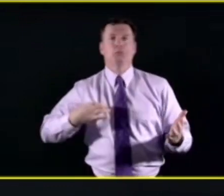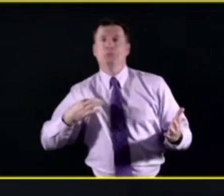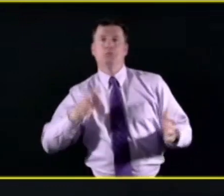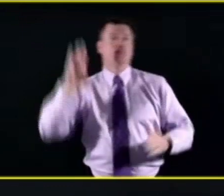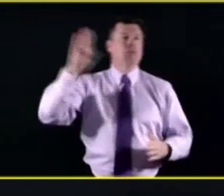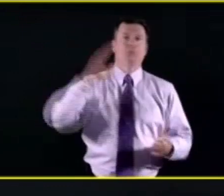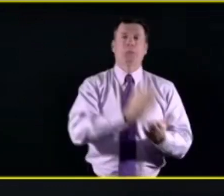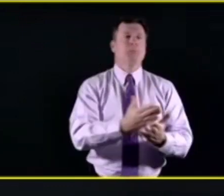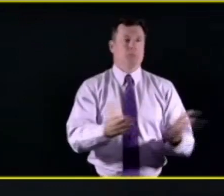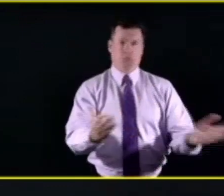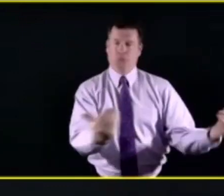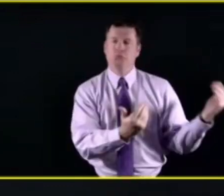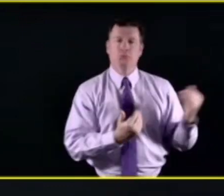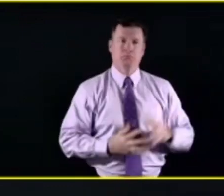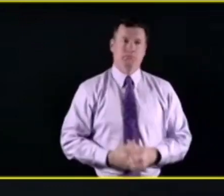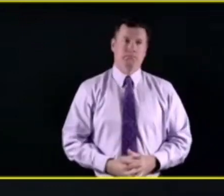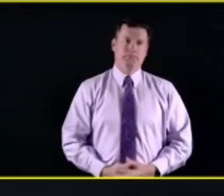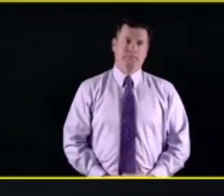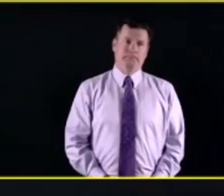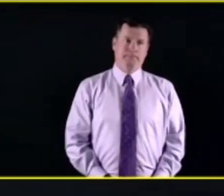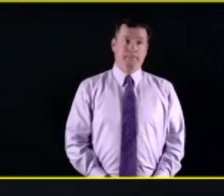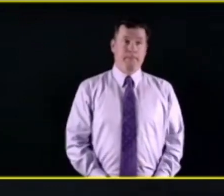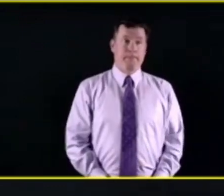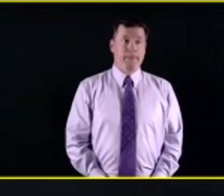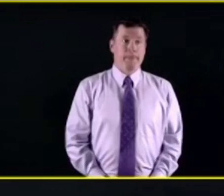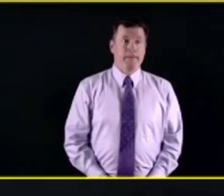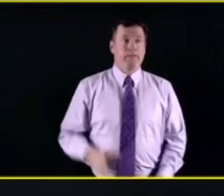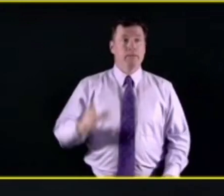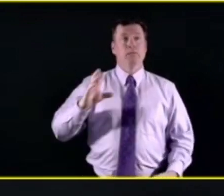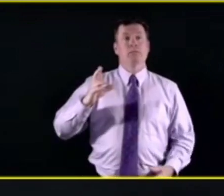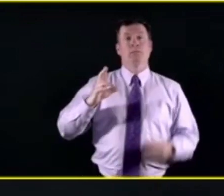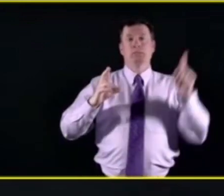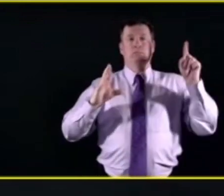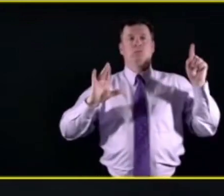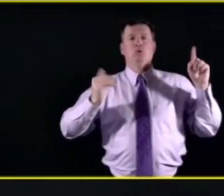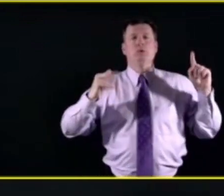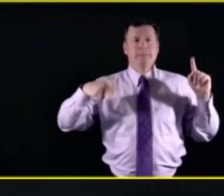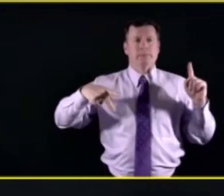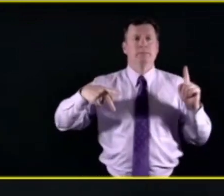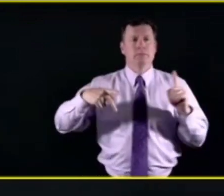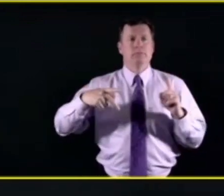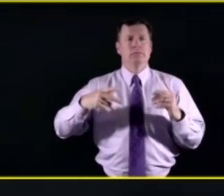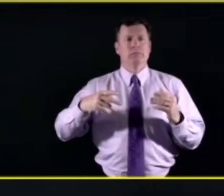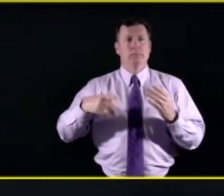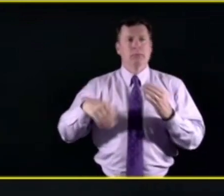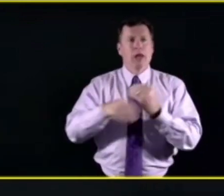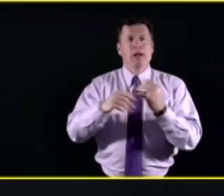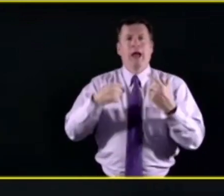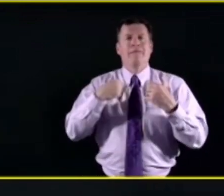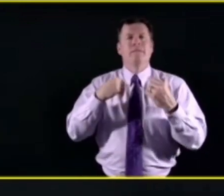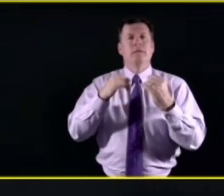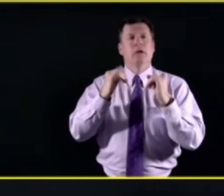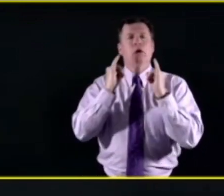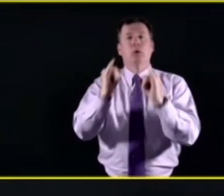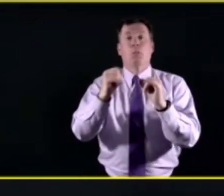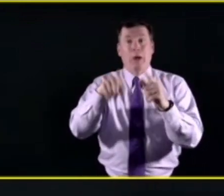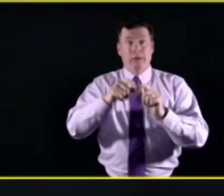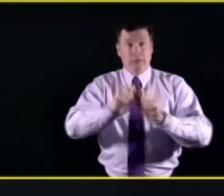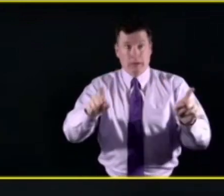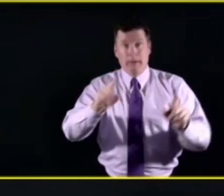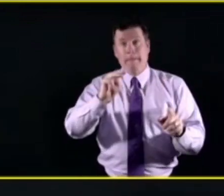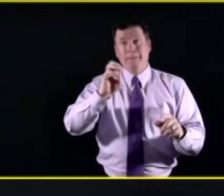can sign up. And Natasha Eggery from Spectrum News.